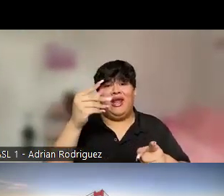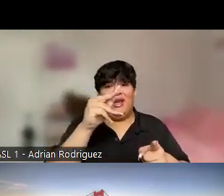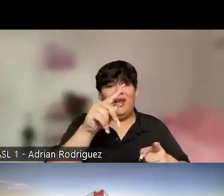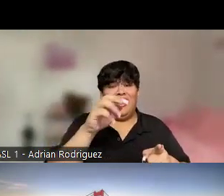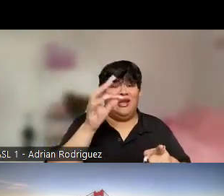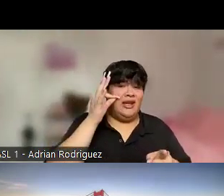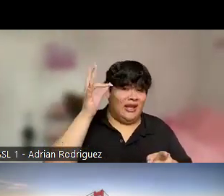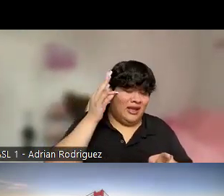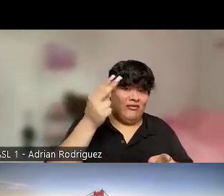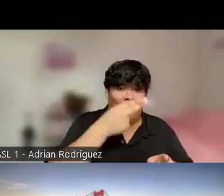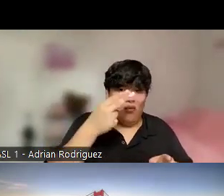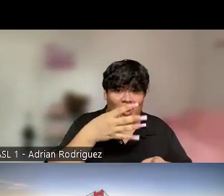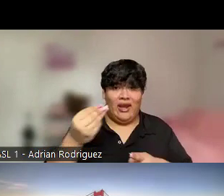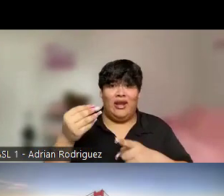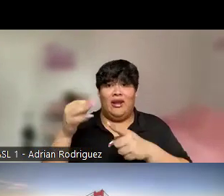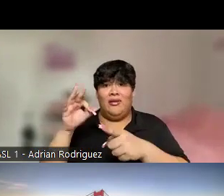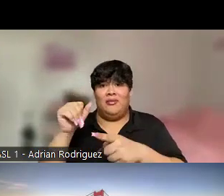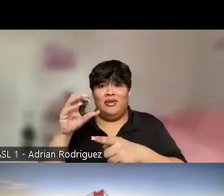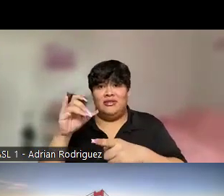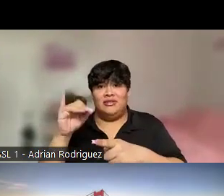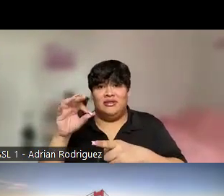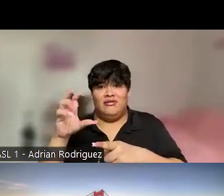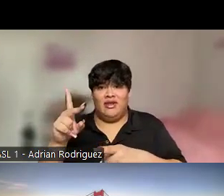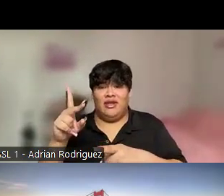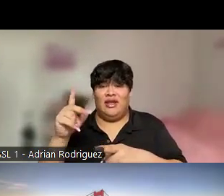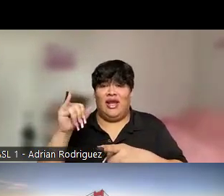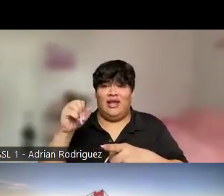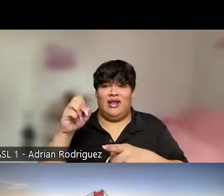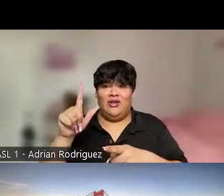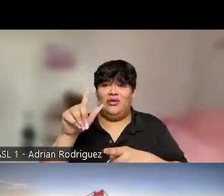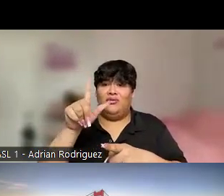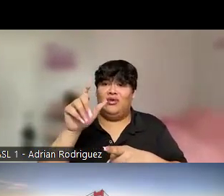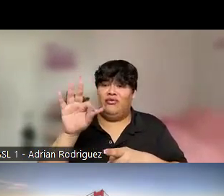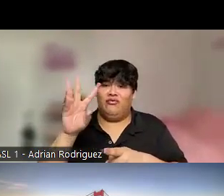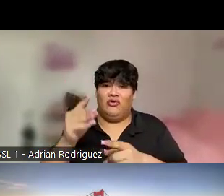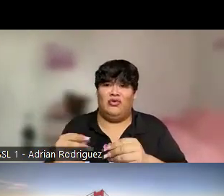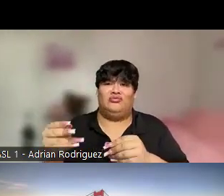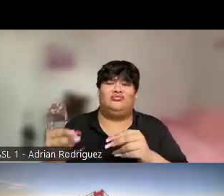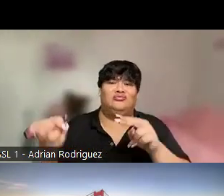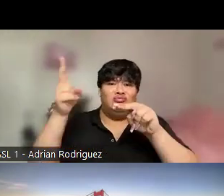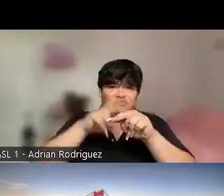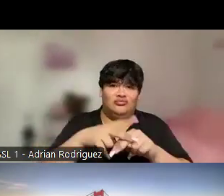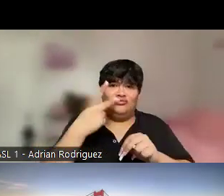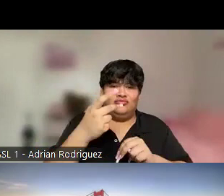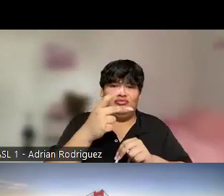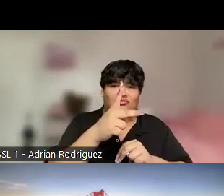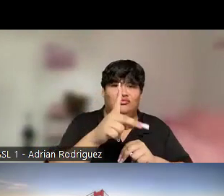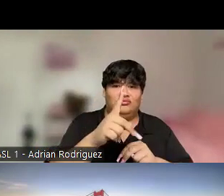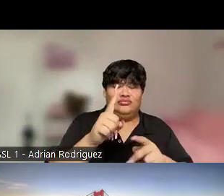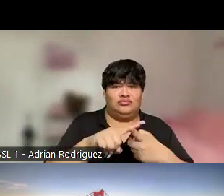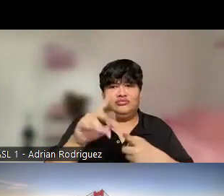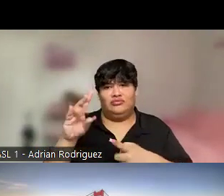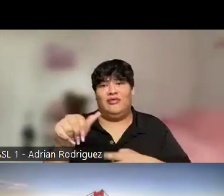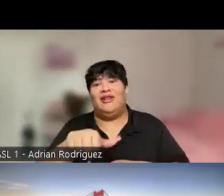will see a 154% increase, so over double. And then the other, next slide,